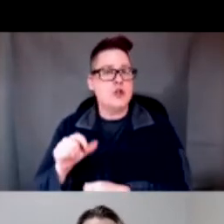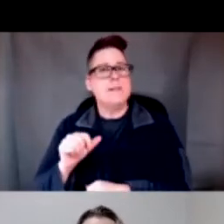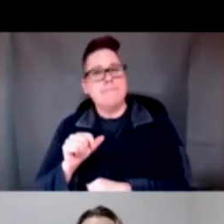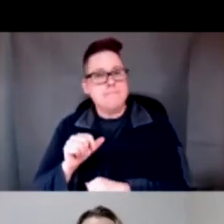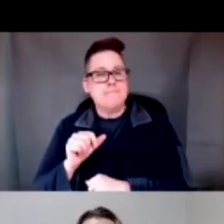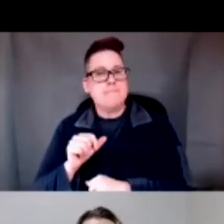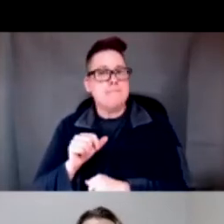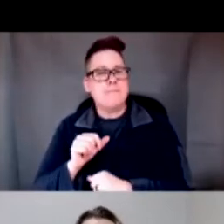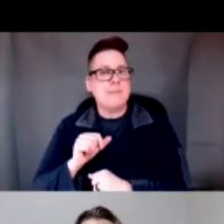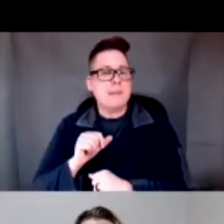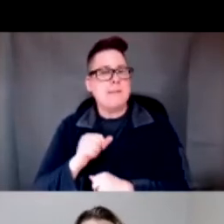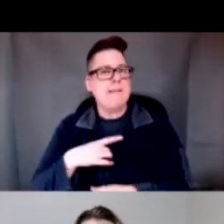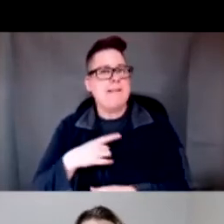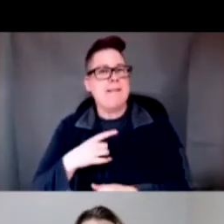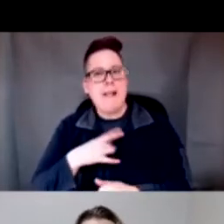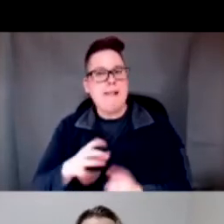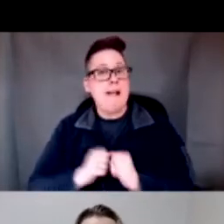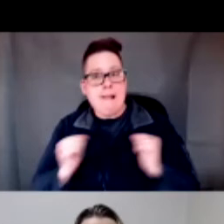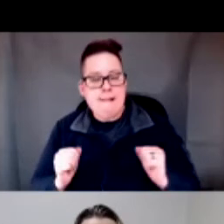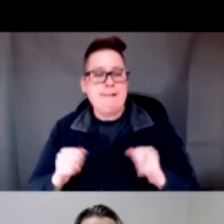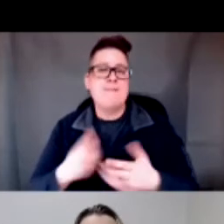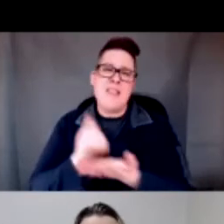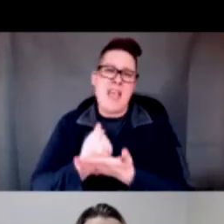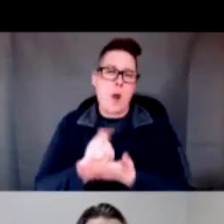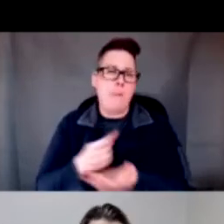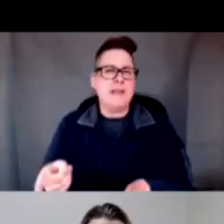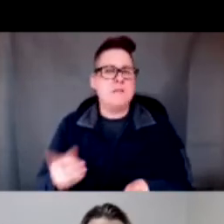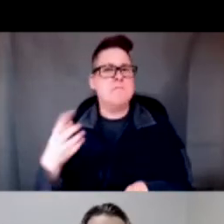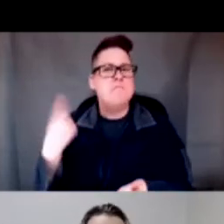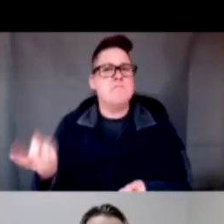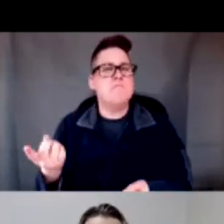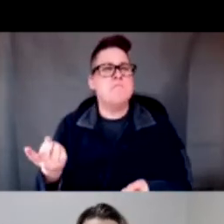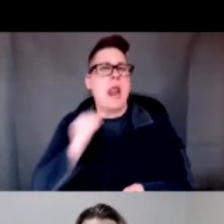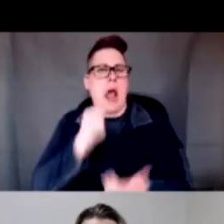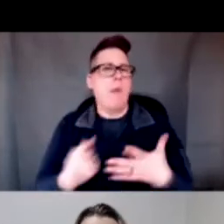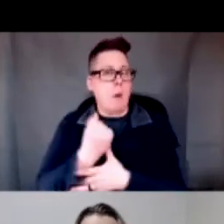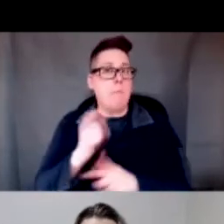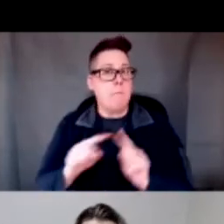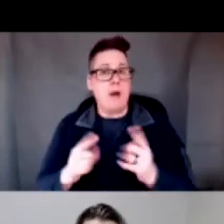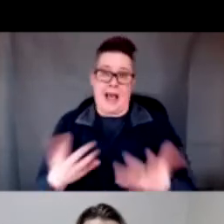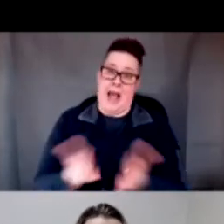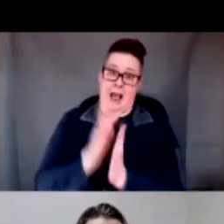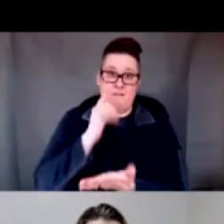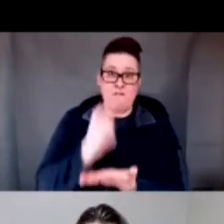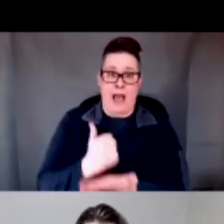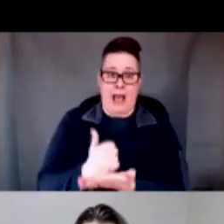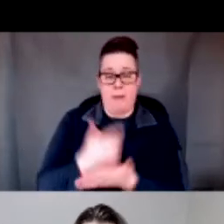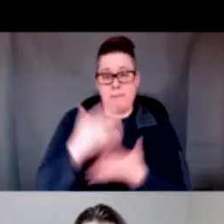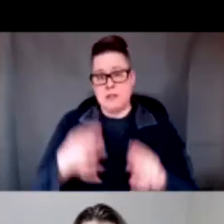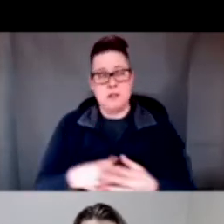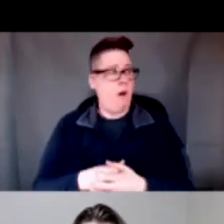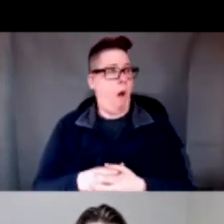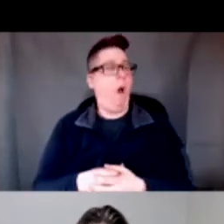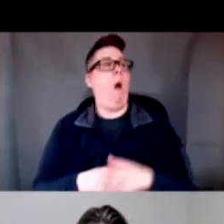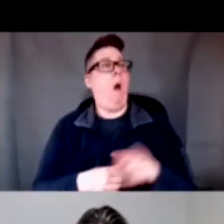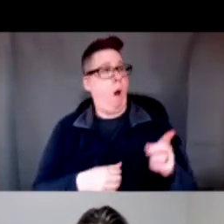wasn't necessarily, I wouldn't say it was a priority for her, but she was seeking help. And she was going with what was comfortable for her, which would be our